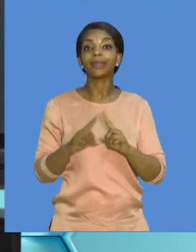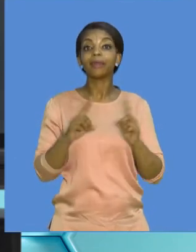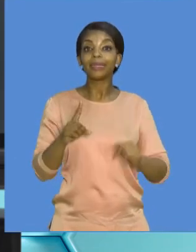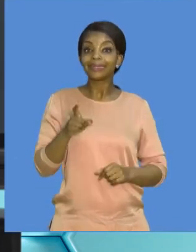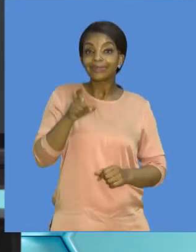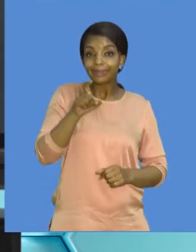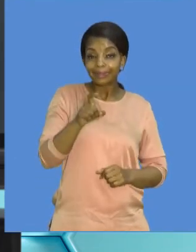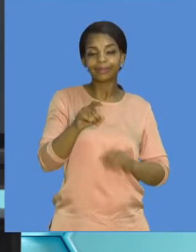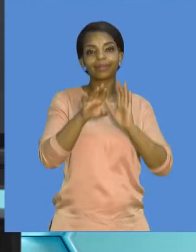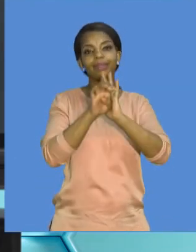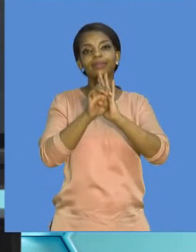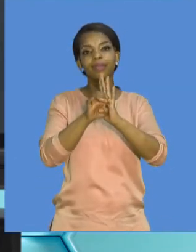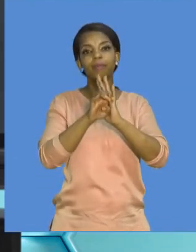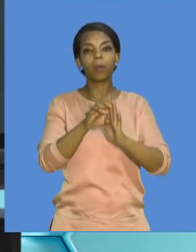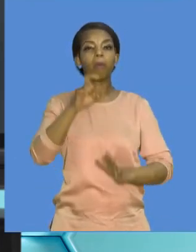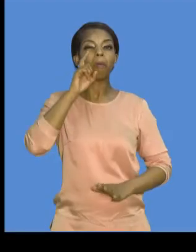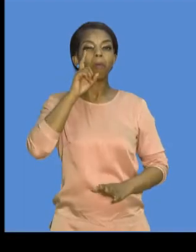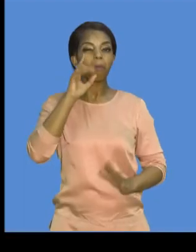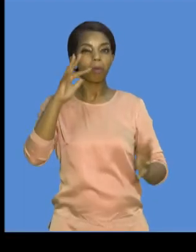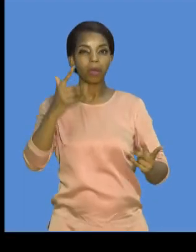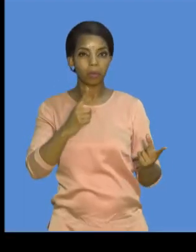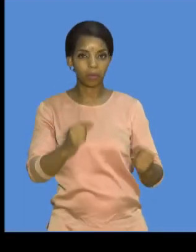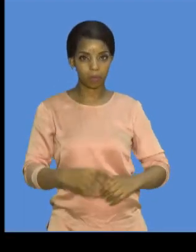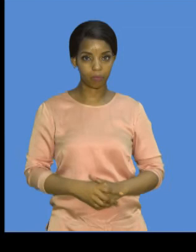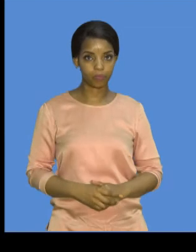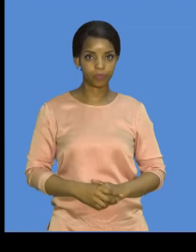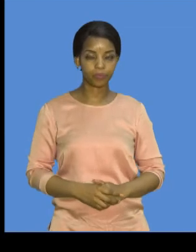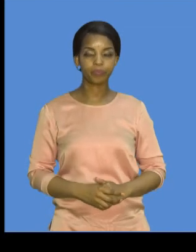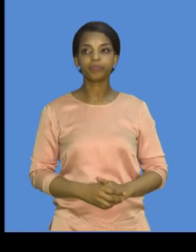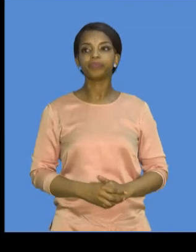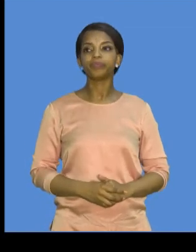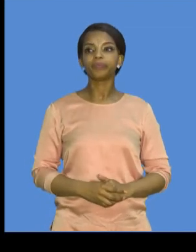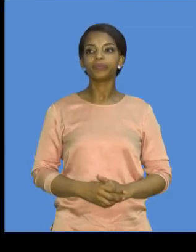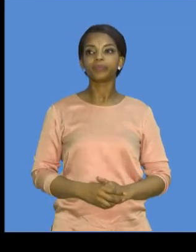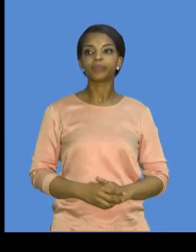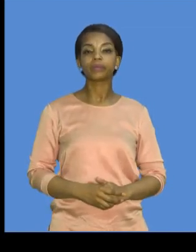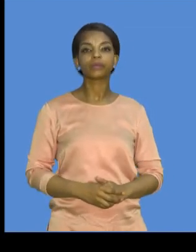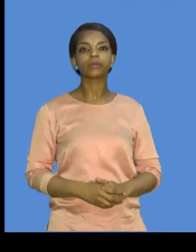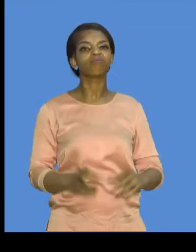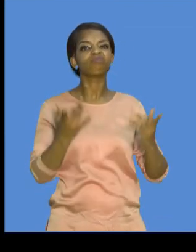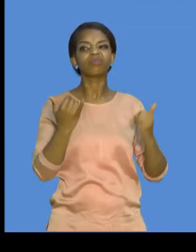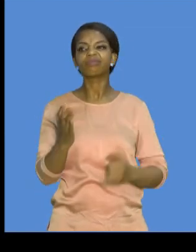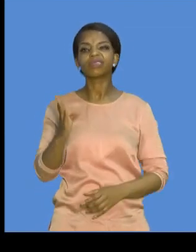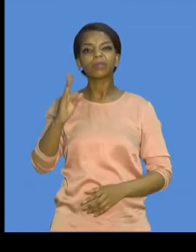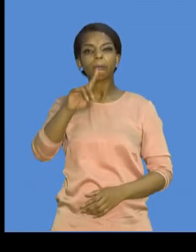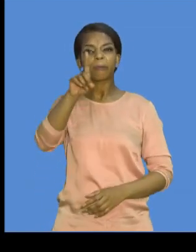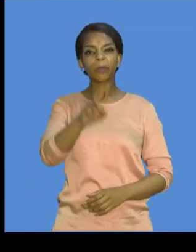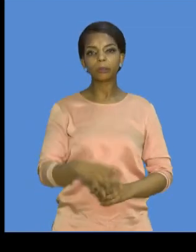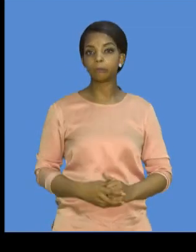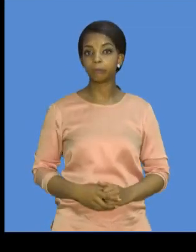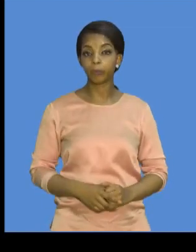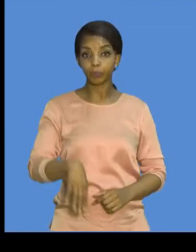at an actual example and see how we can apply this. Now, Sibongile wants to